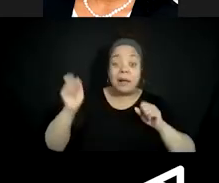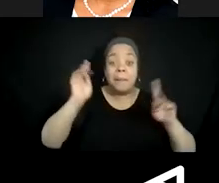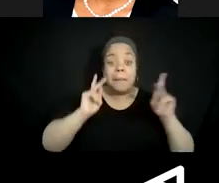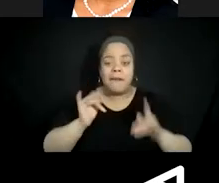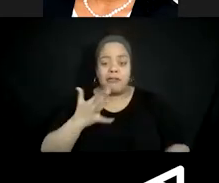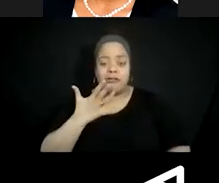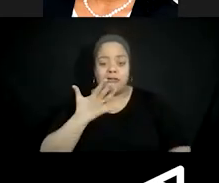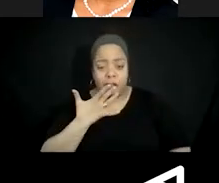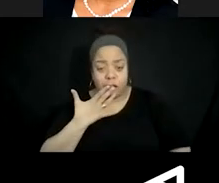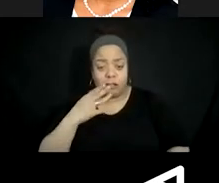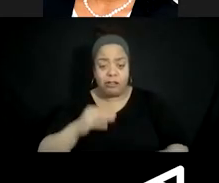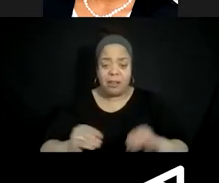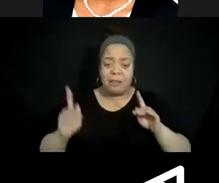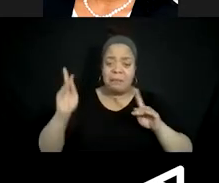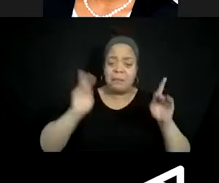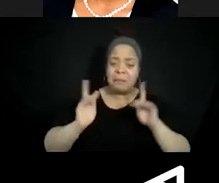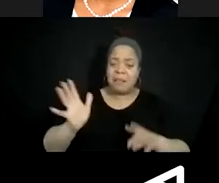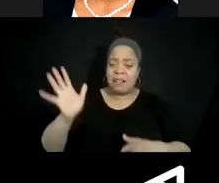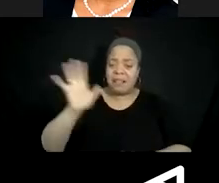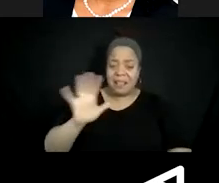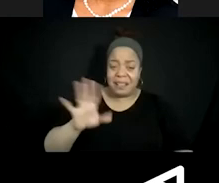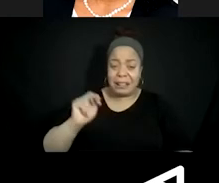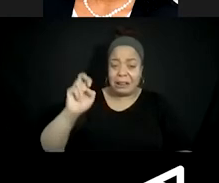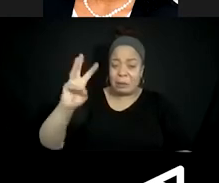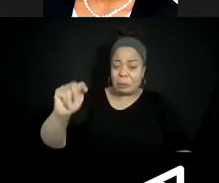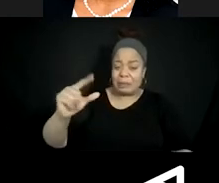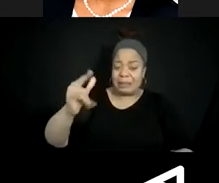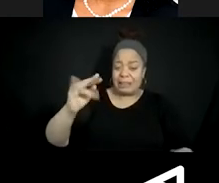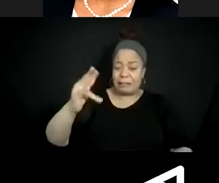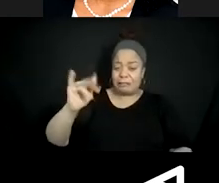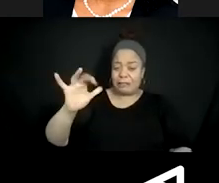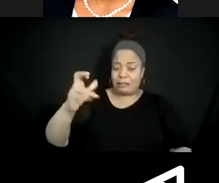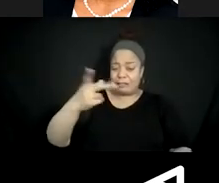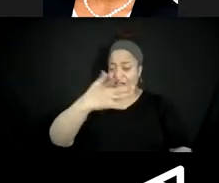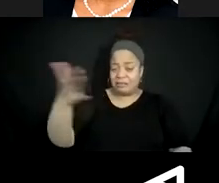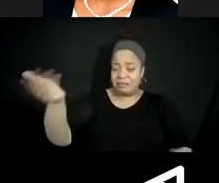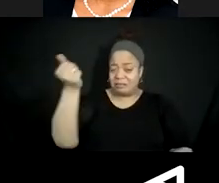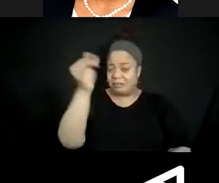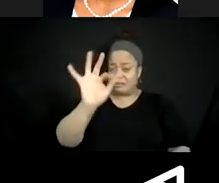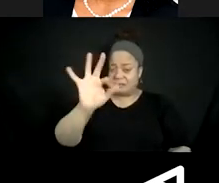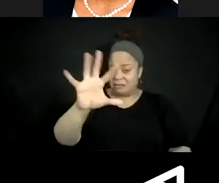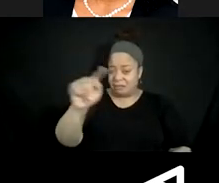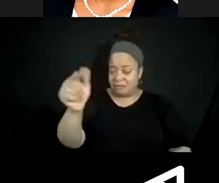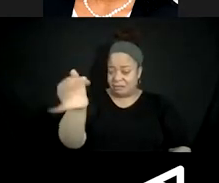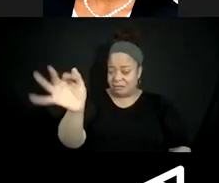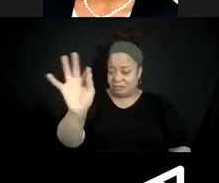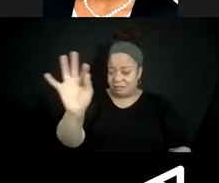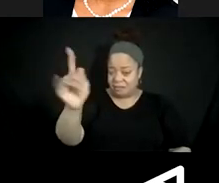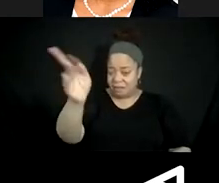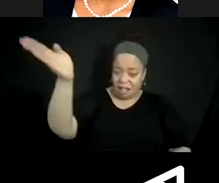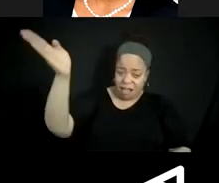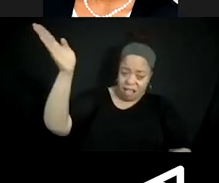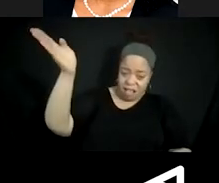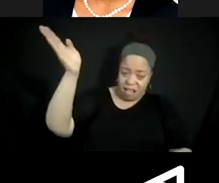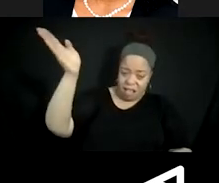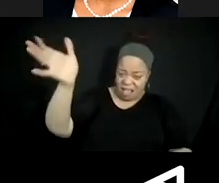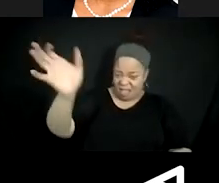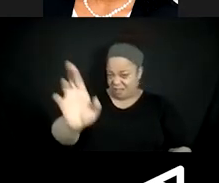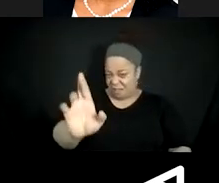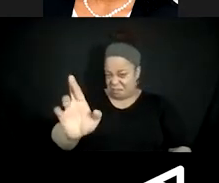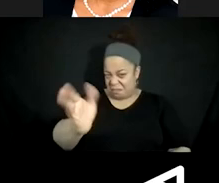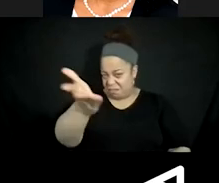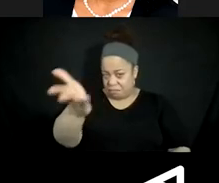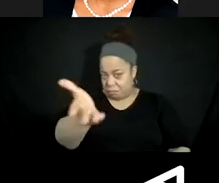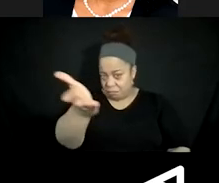in 1995, the Republican Congress rescinds the tax certificate program that was really the main instrument